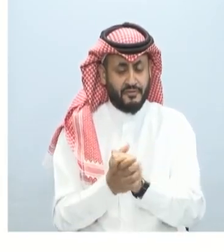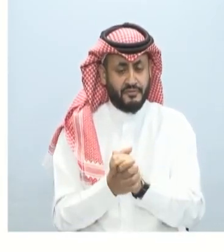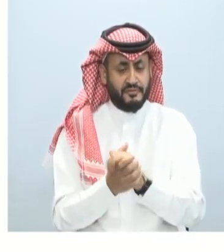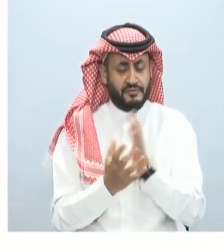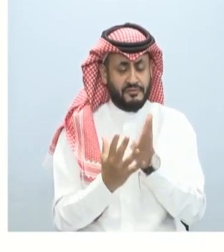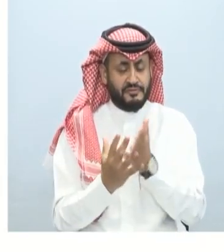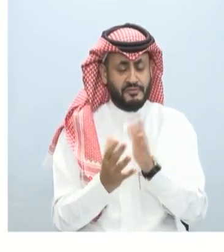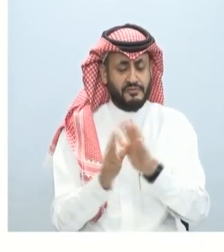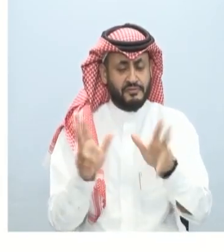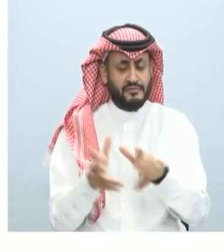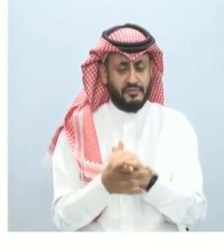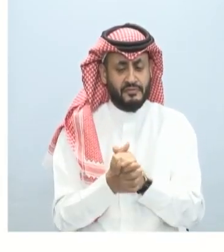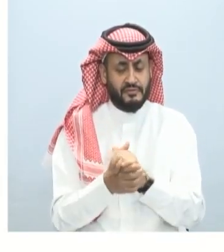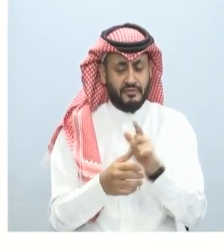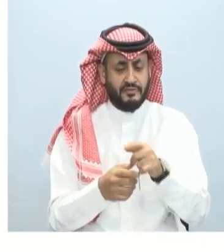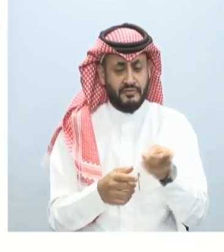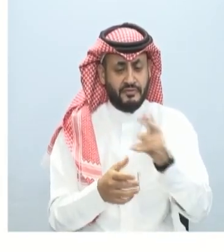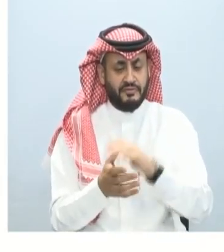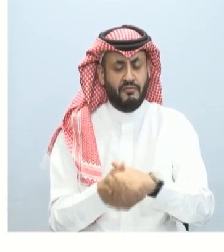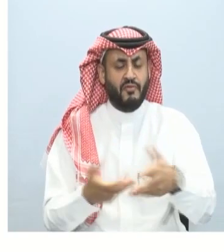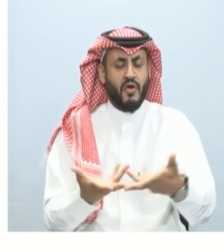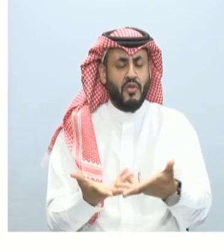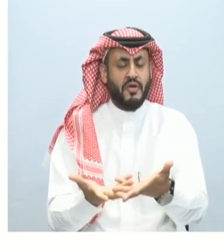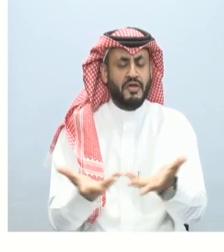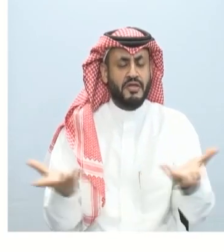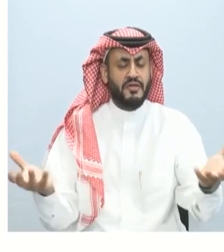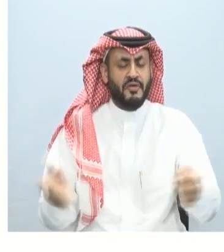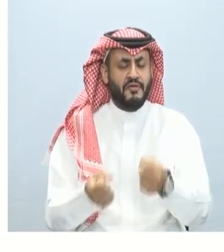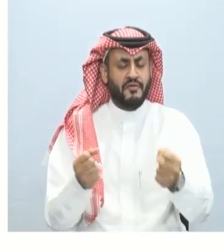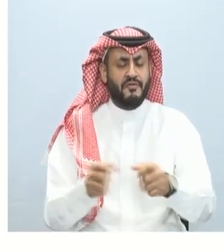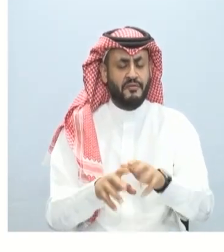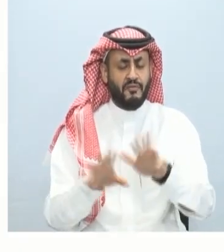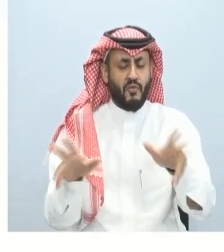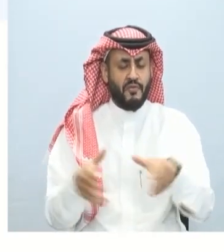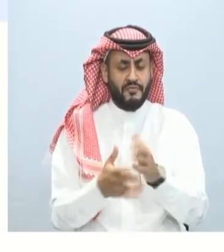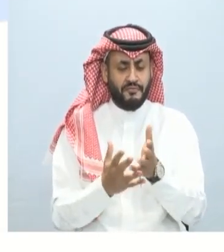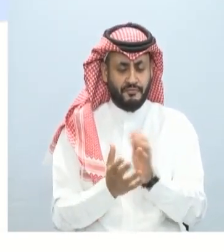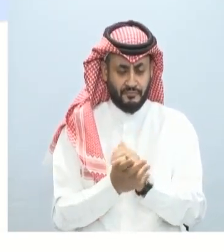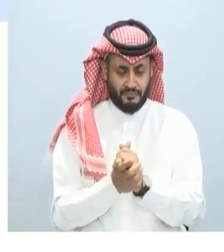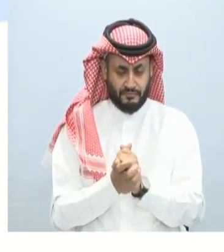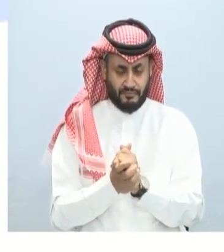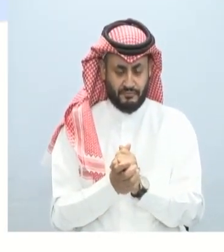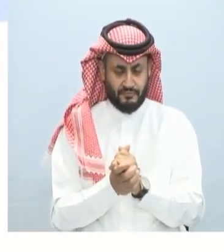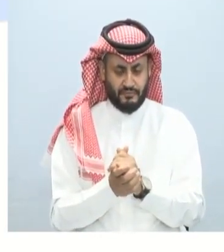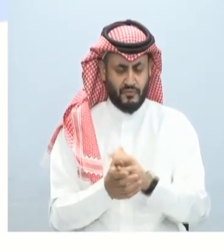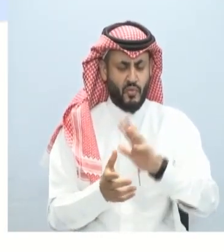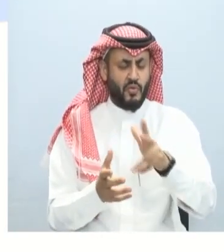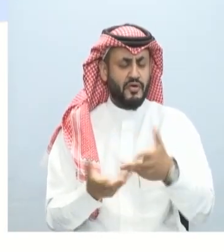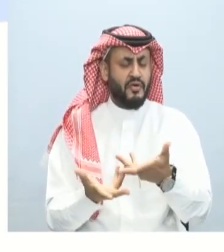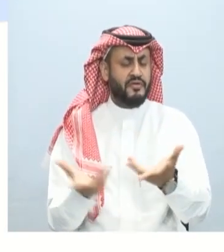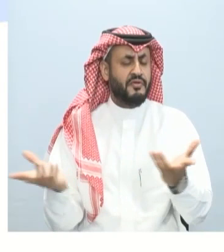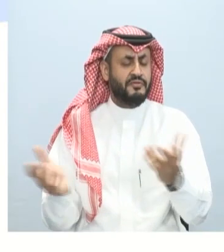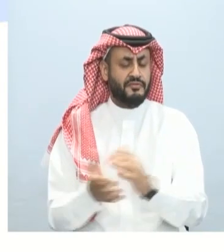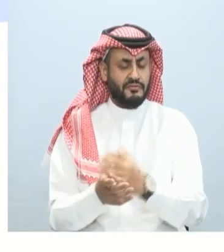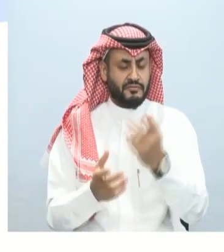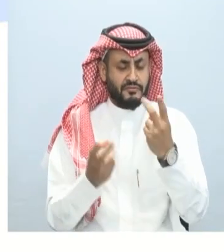here. We are going to start with the expansion of the units, as you can see. Now, what is the expansion? Our